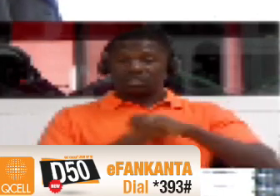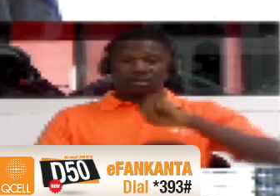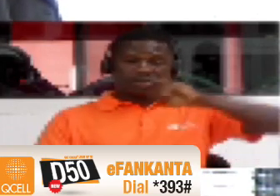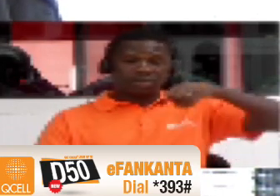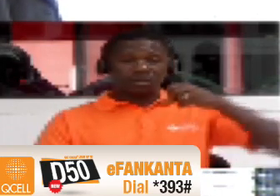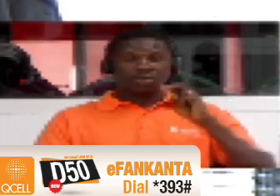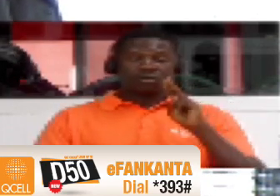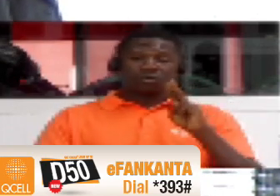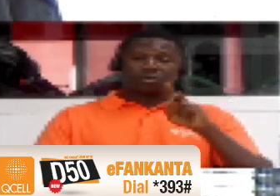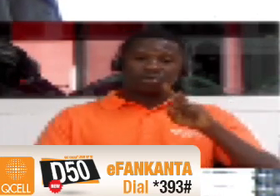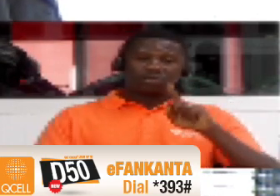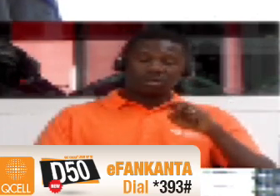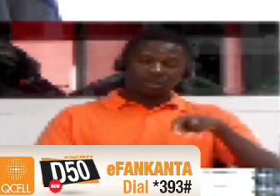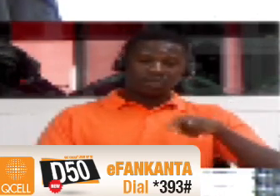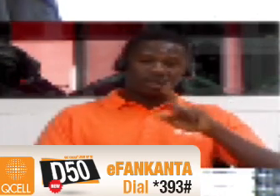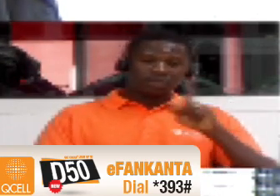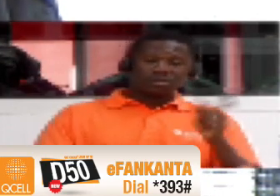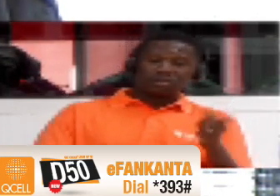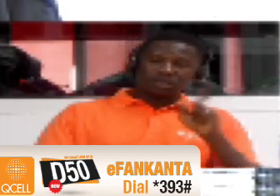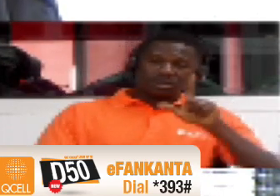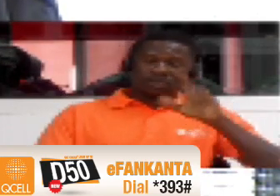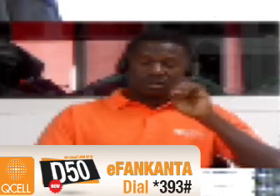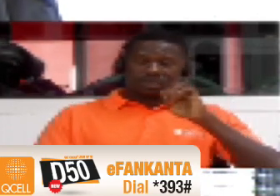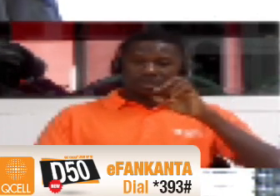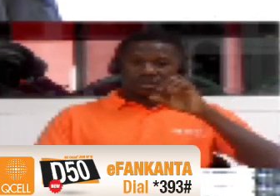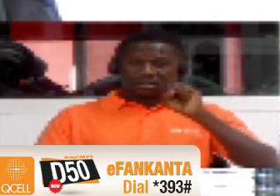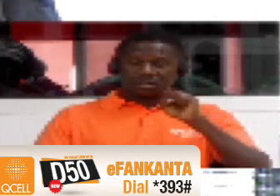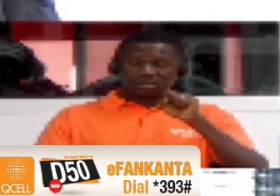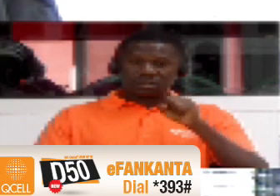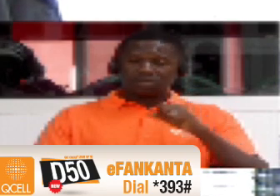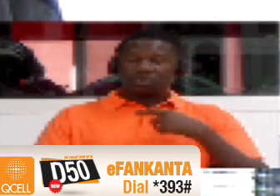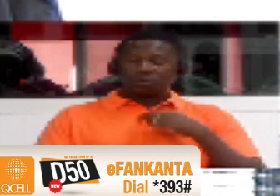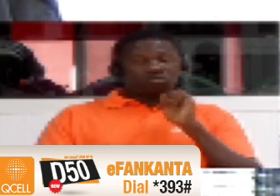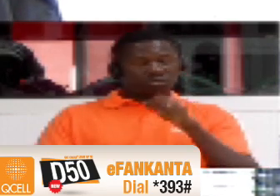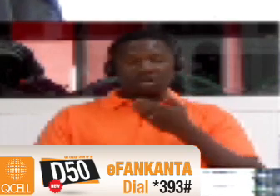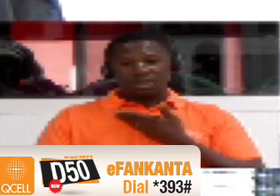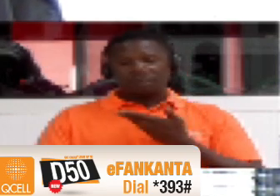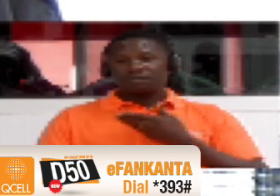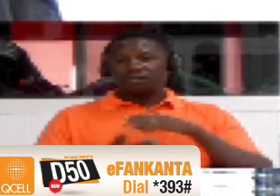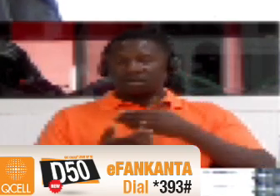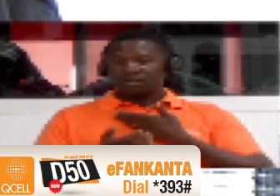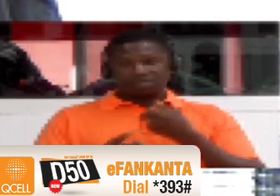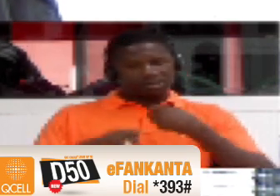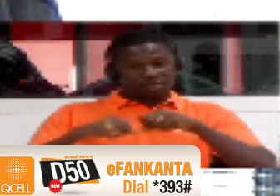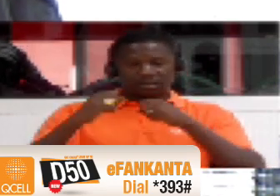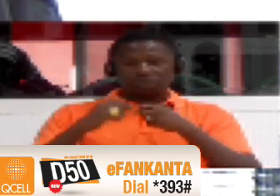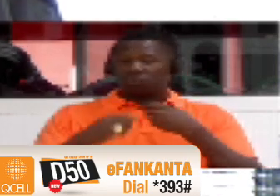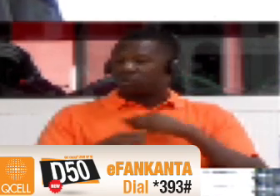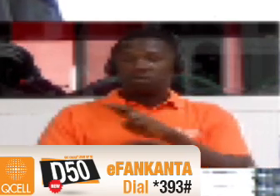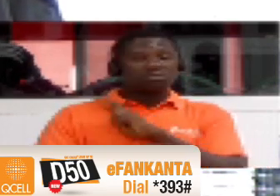junglers because to be a jungler you must have gone through that training which I did not participate in.